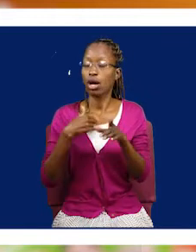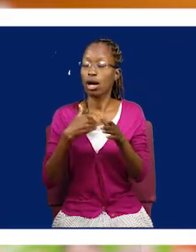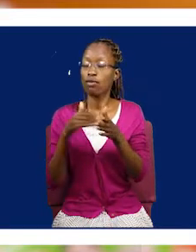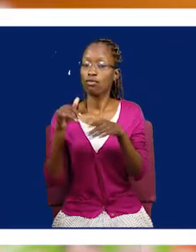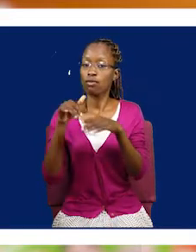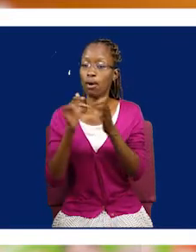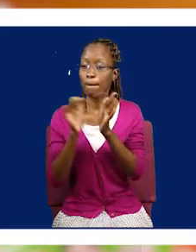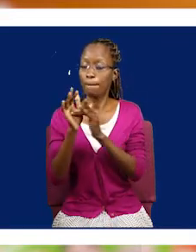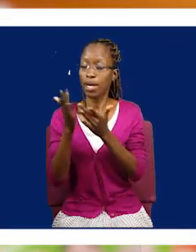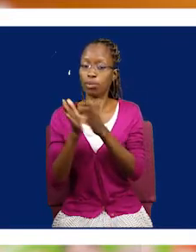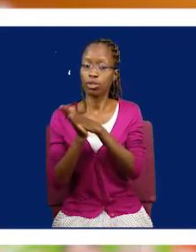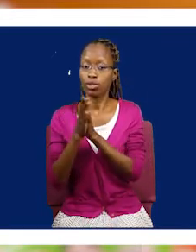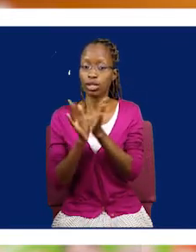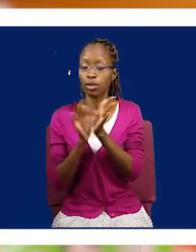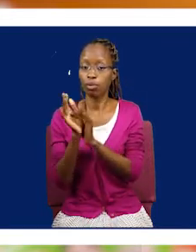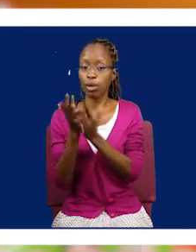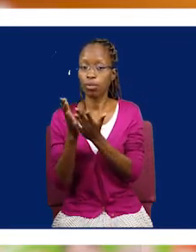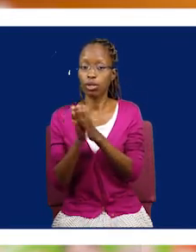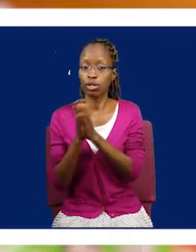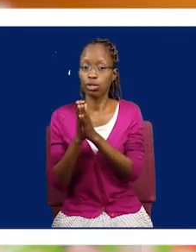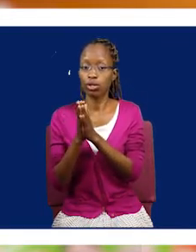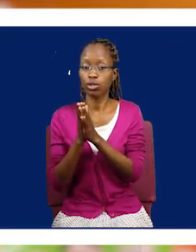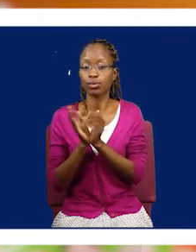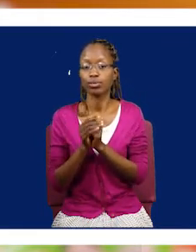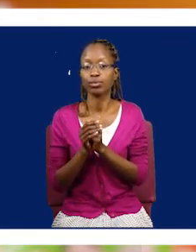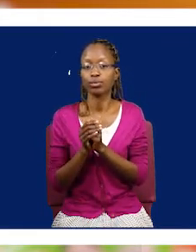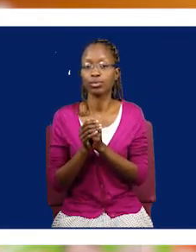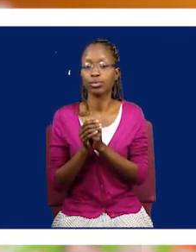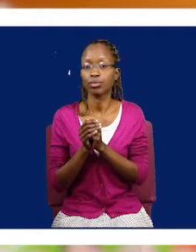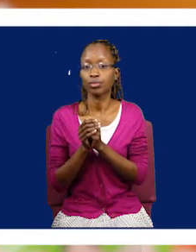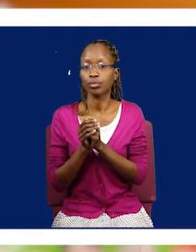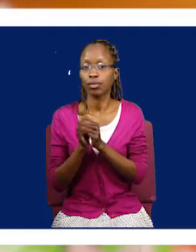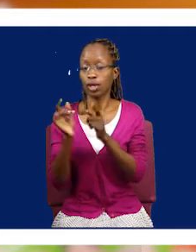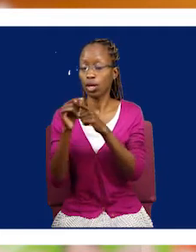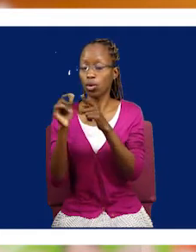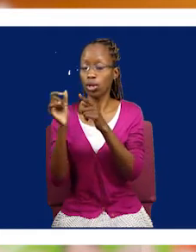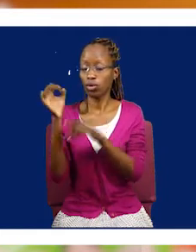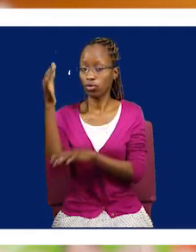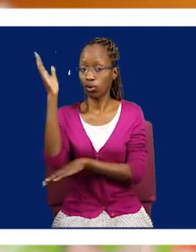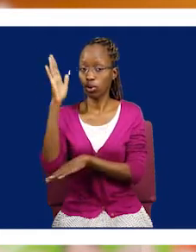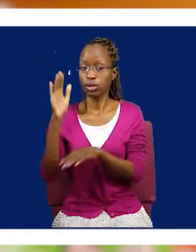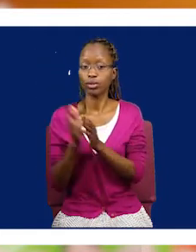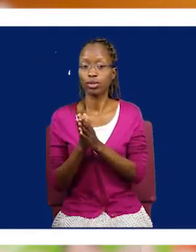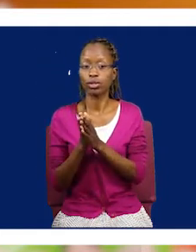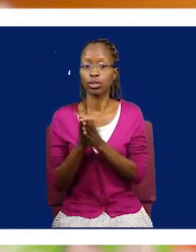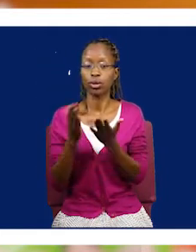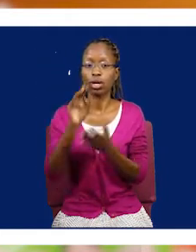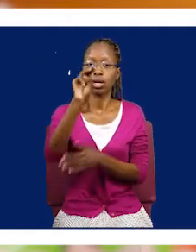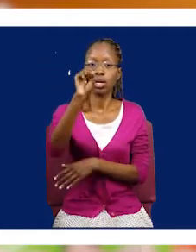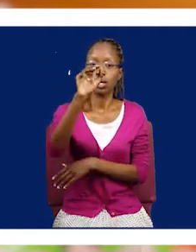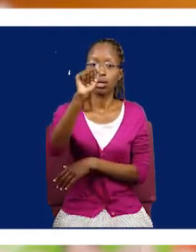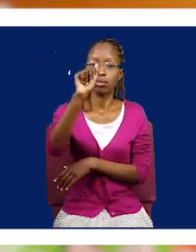Bible story. Like I said, it's a Bible story, so it comes from the Bible, the Word of God. Now, in the book of